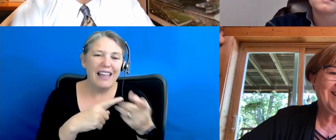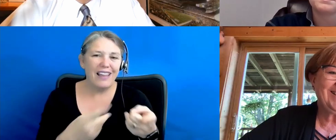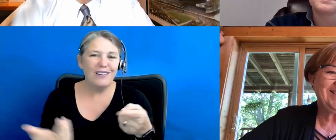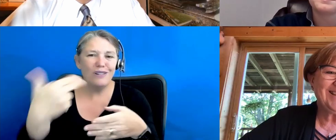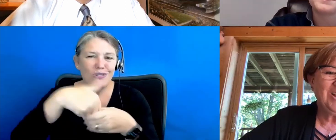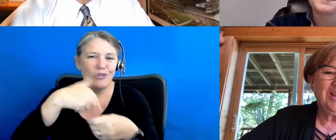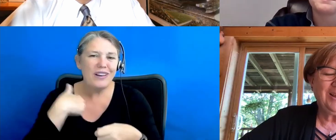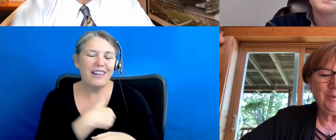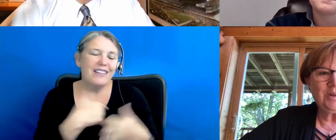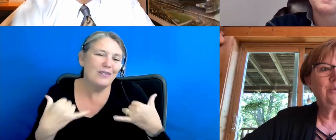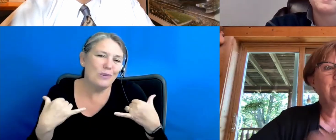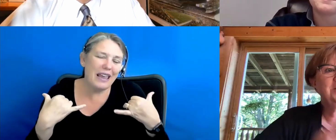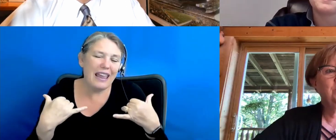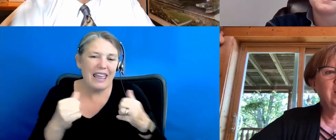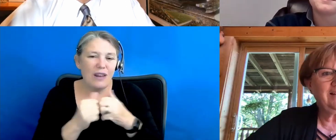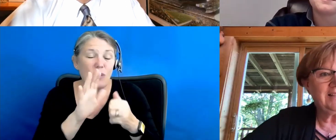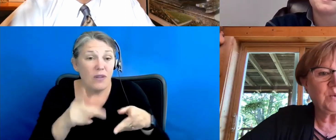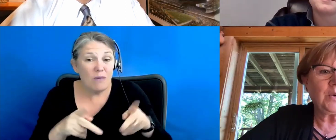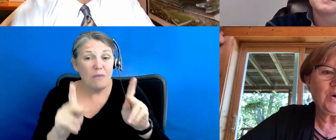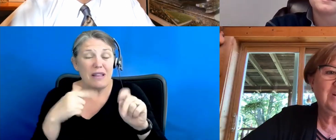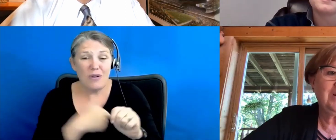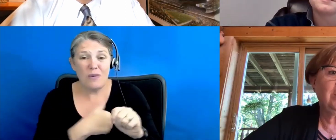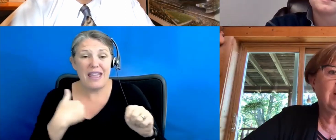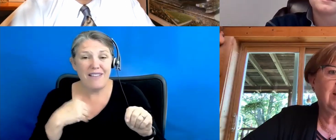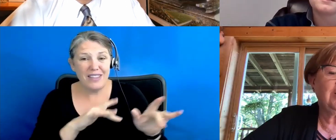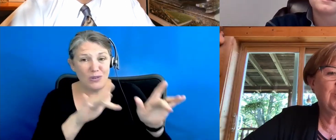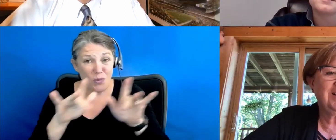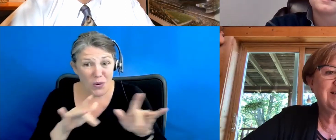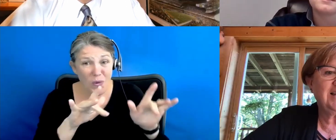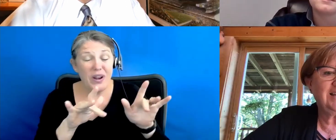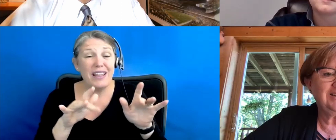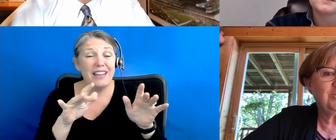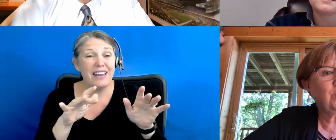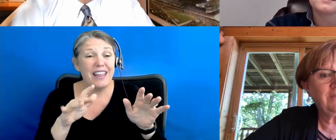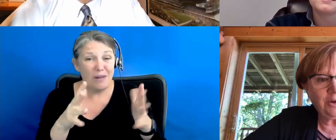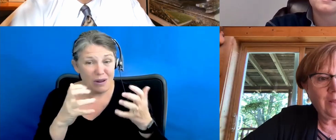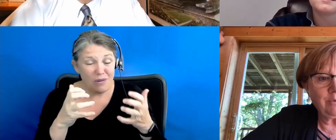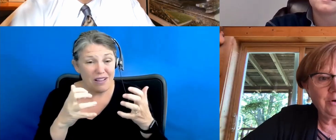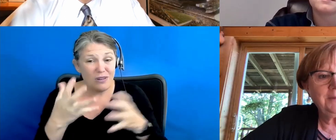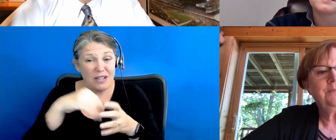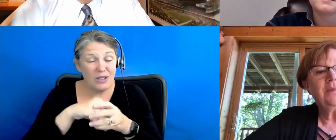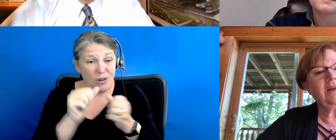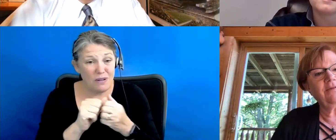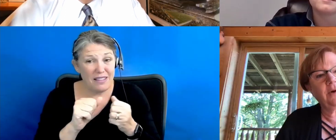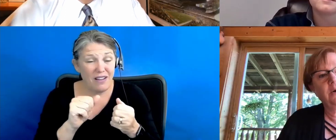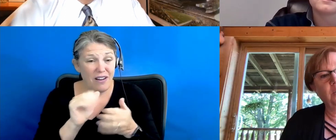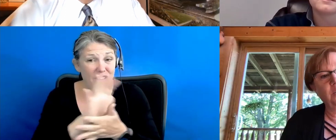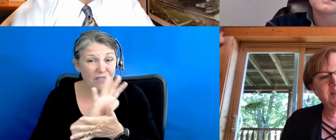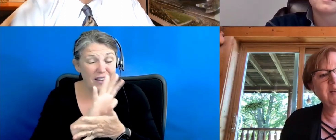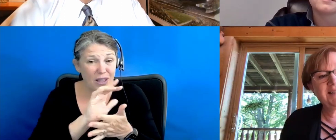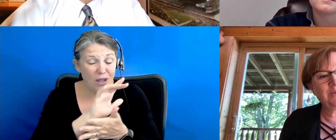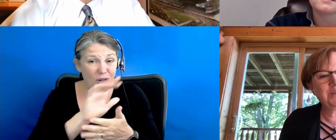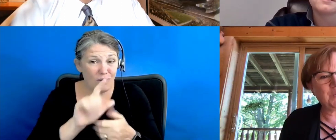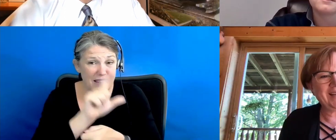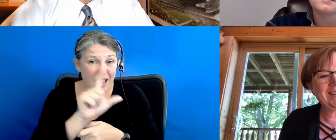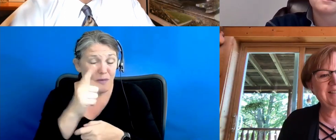us. And with your permission, we had this recorded, and we'll include this then into our video library for our whole